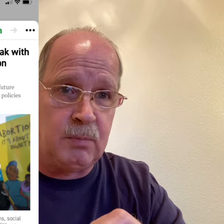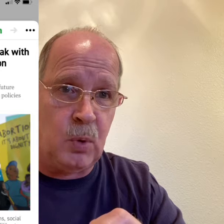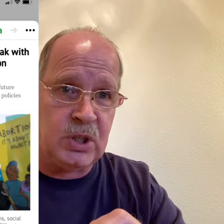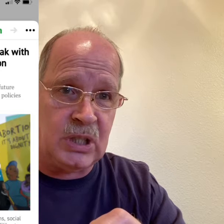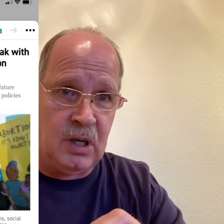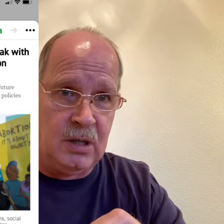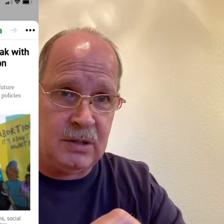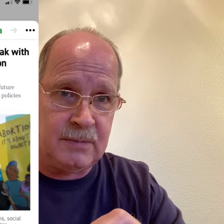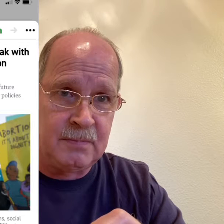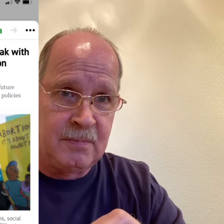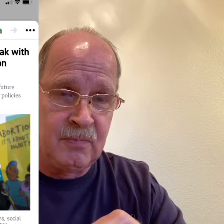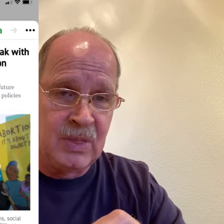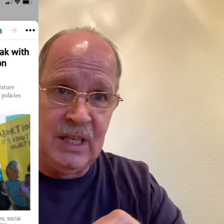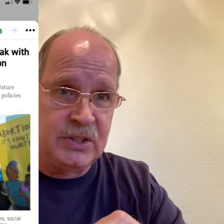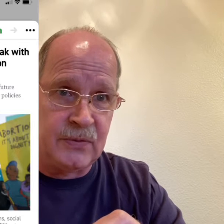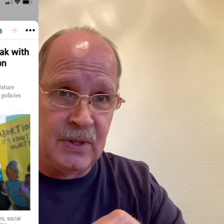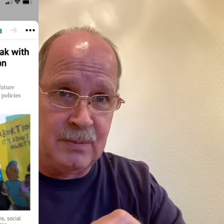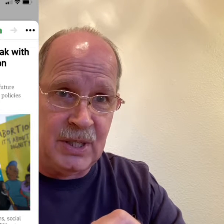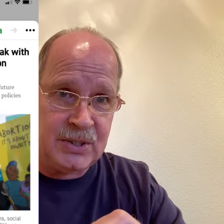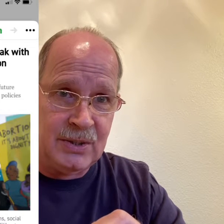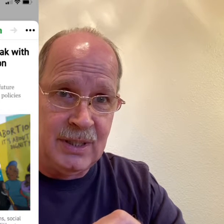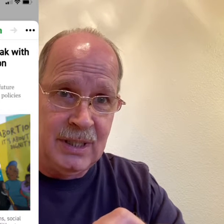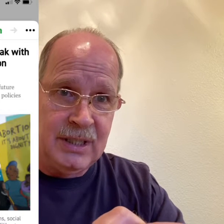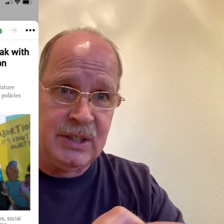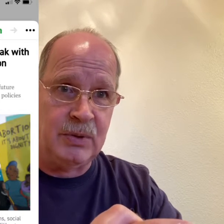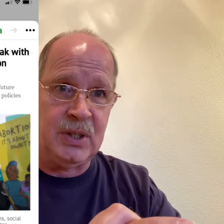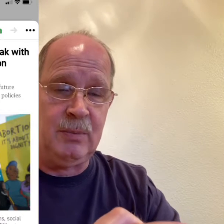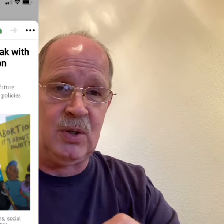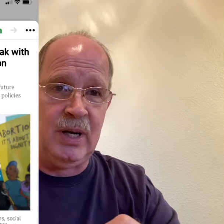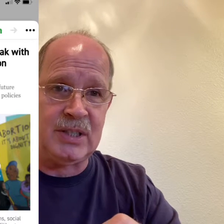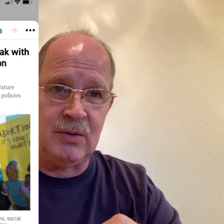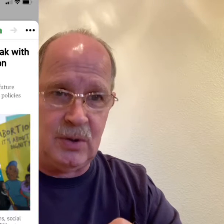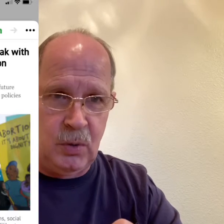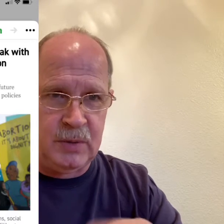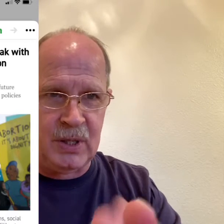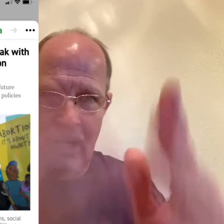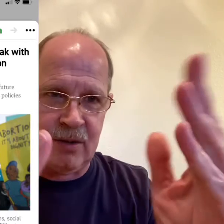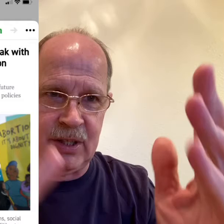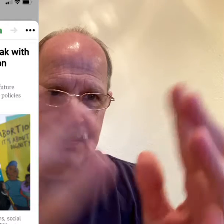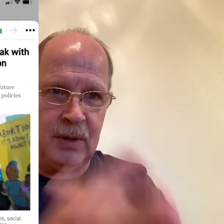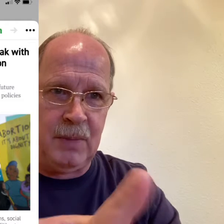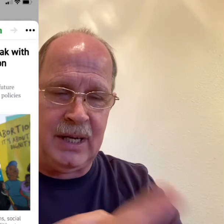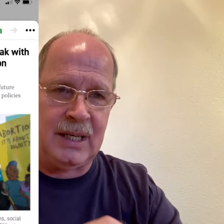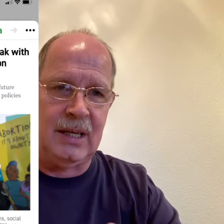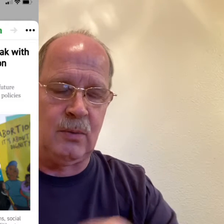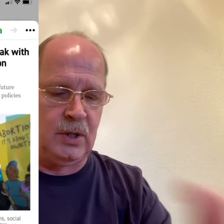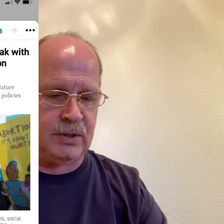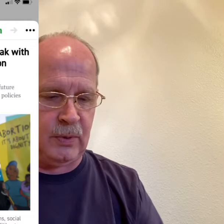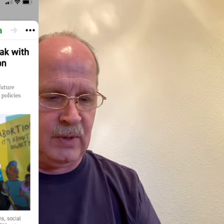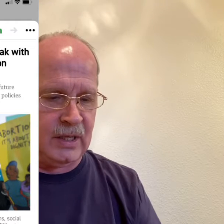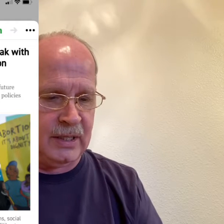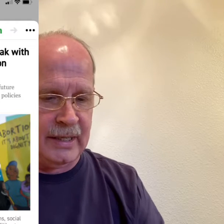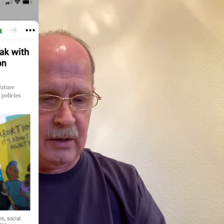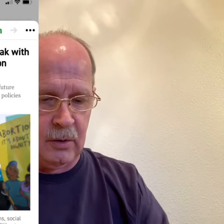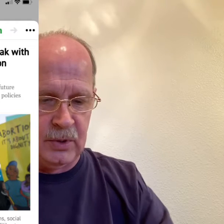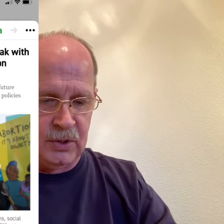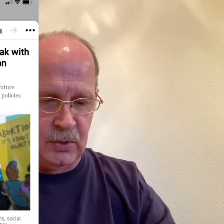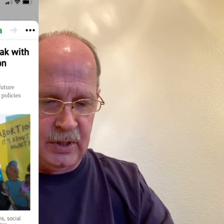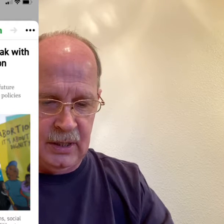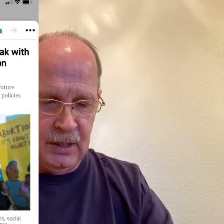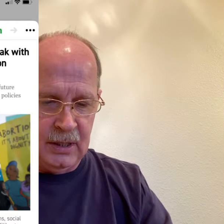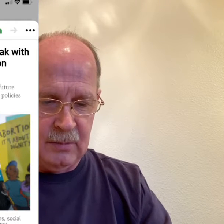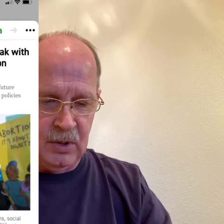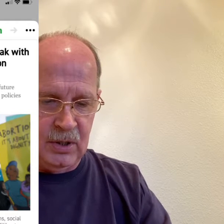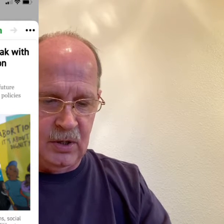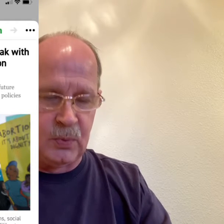restrictive abortion laws, is the filibuster. And see what the Democrats don't know. Of course, McConnell, he'll put it back in once we've got a narrow